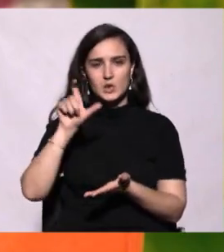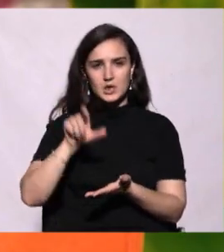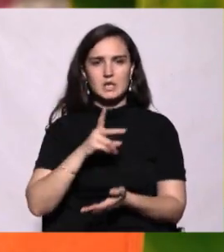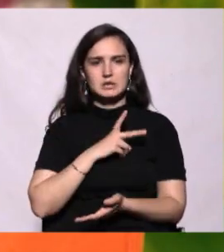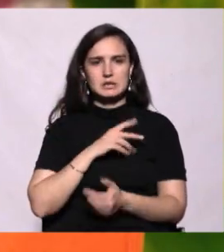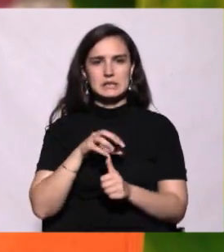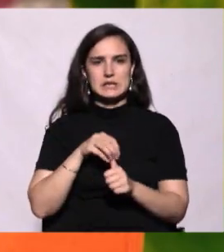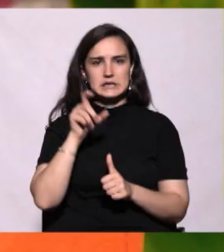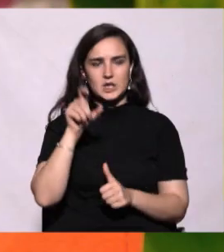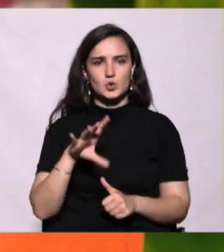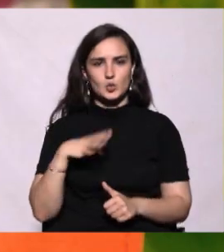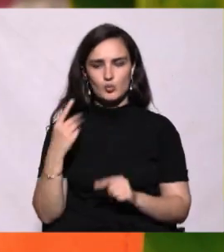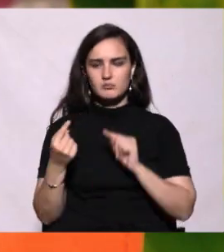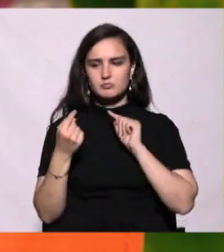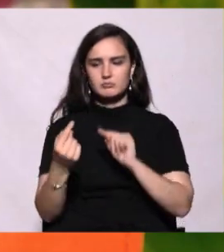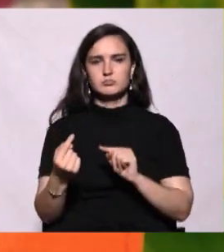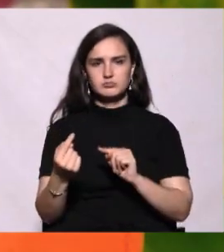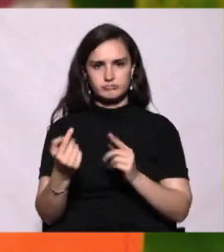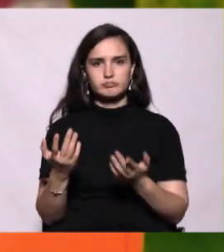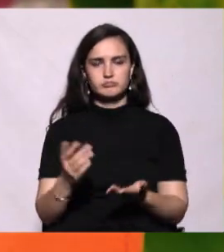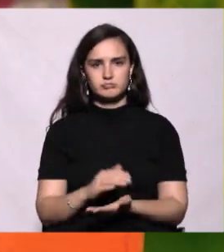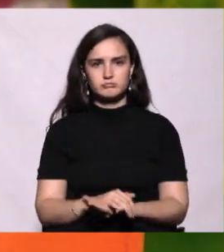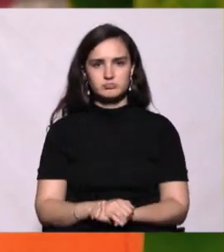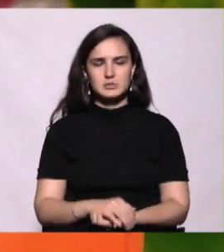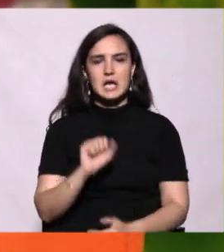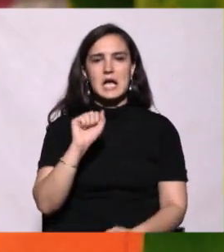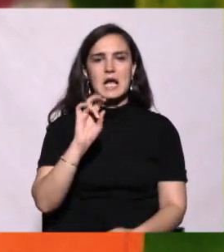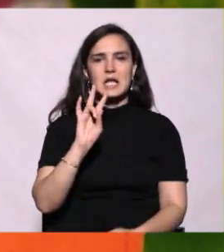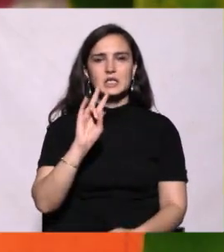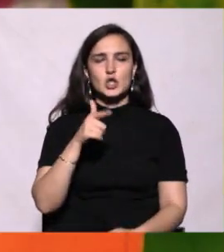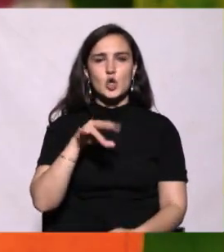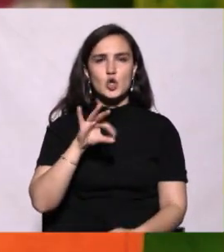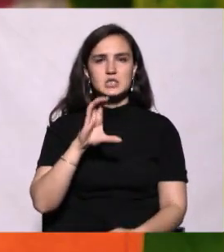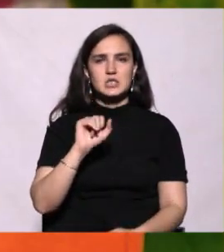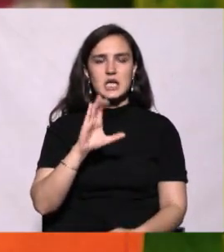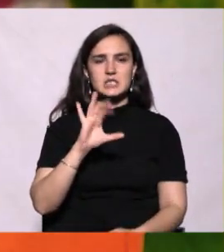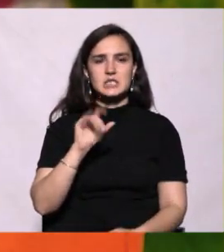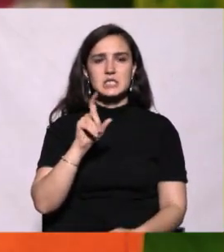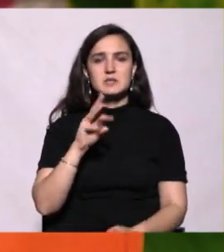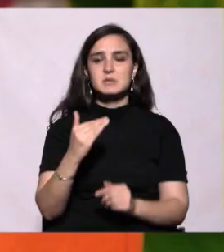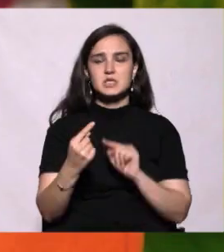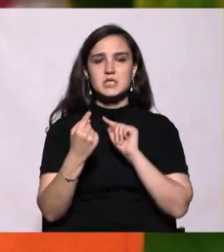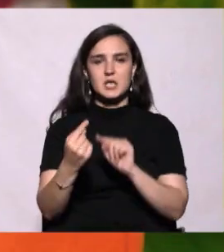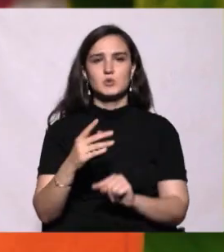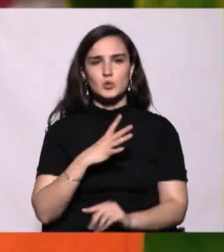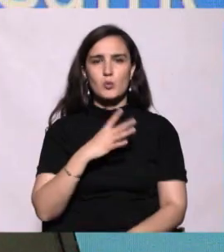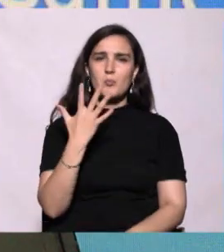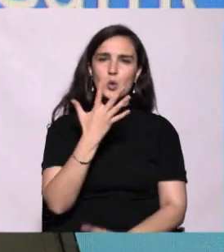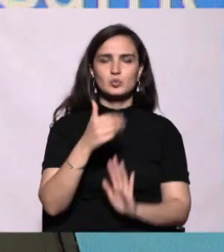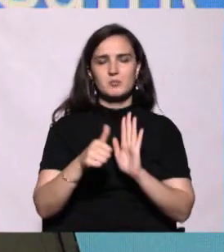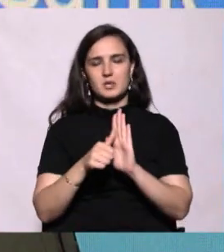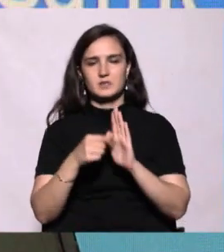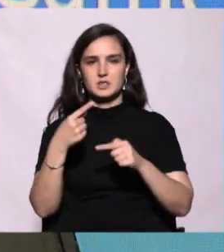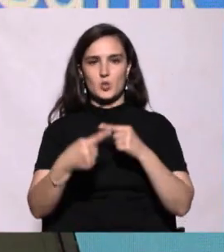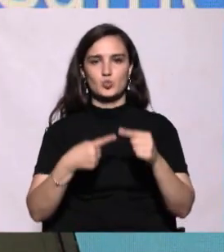Romano-British leader who fought against the invading Anglo-Saxons sometime in the late 5th to early 6th